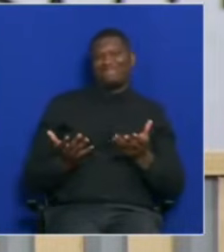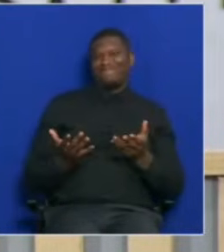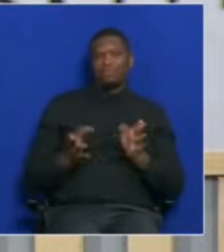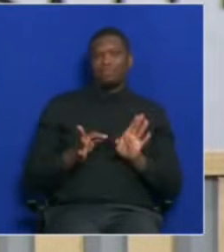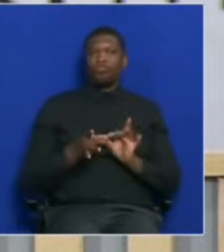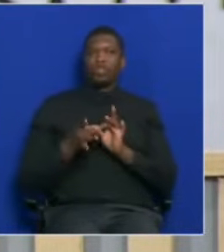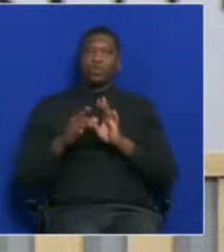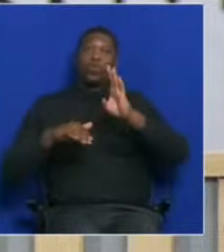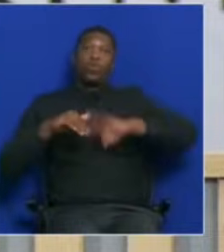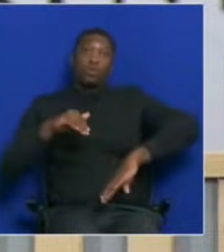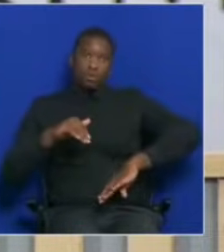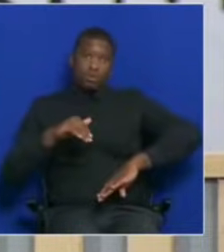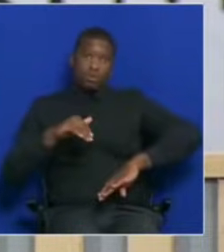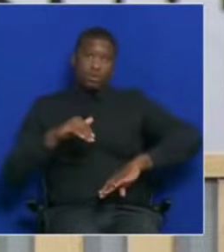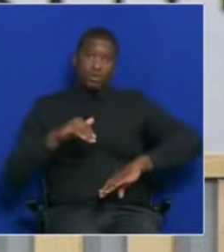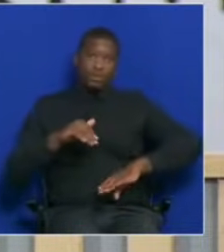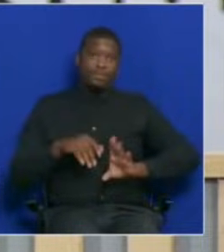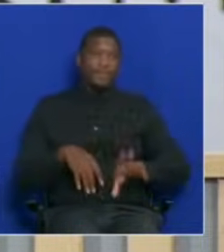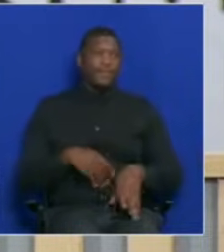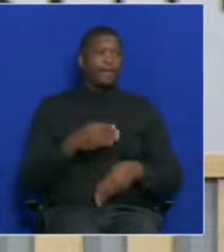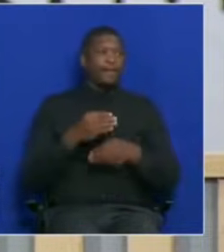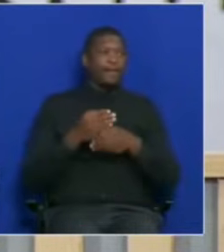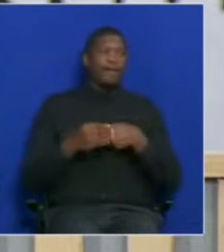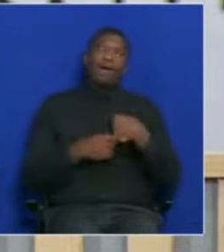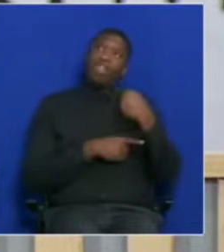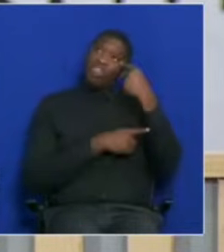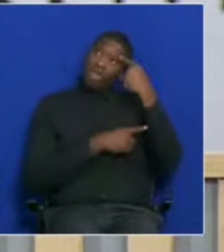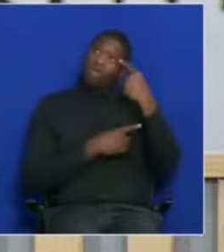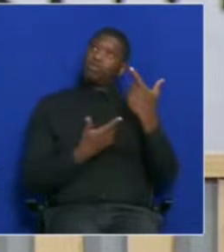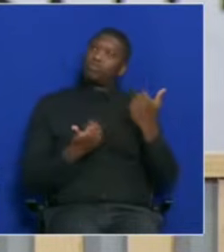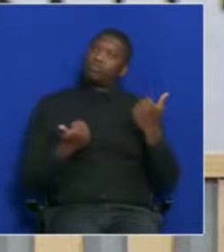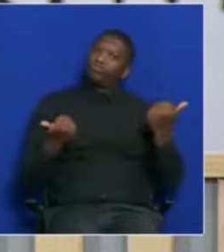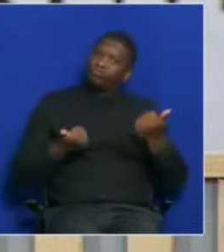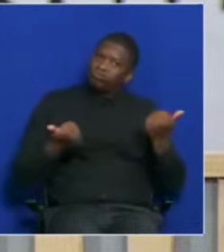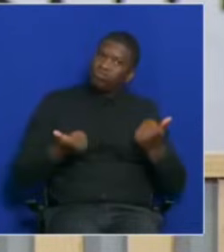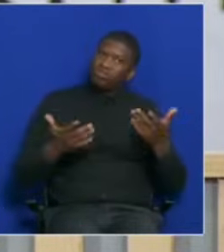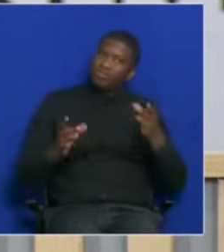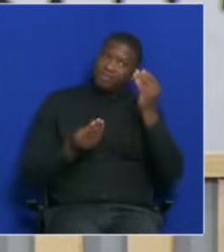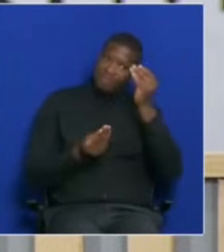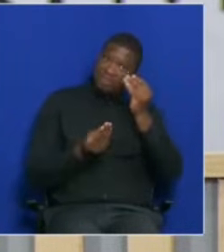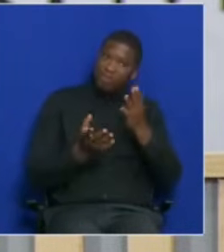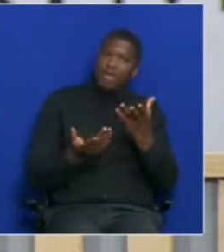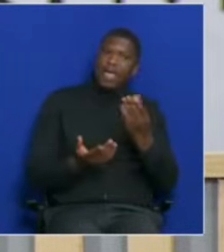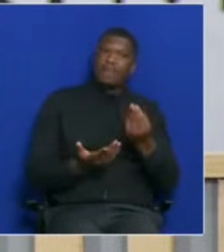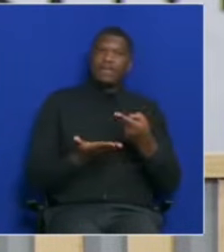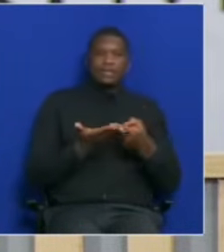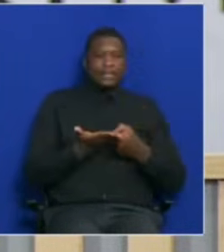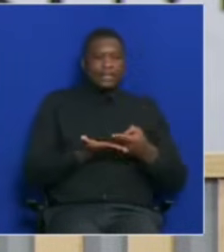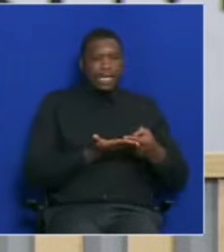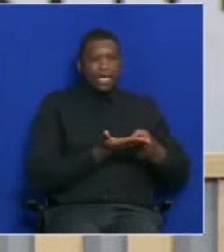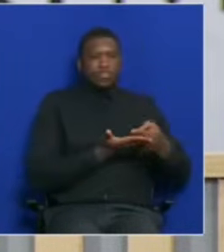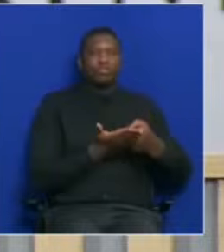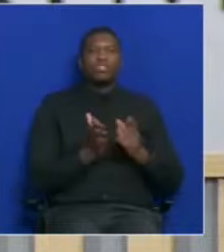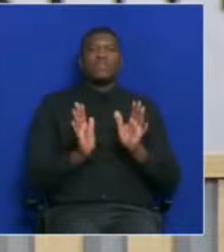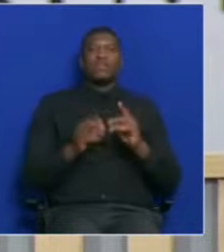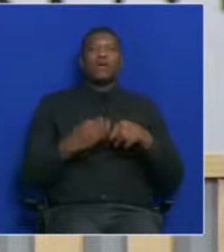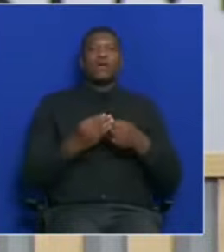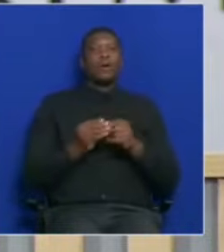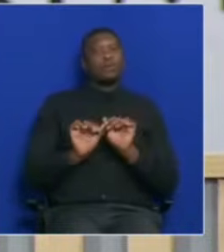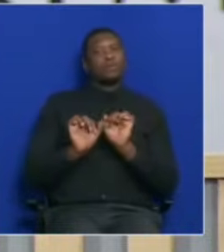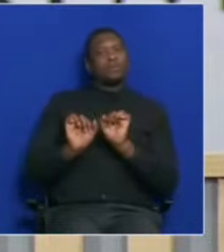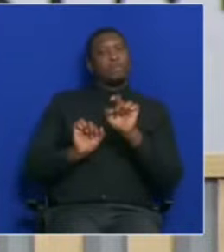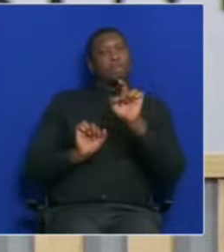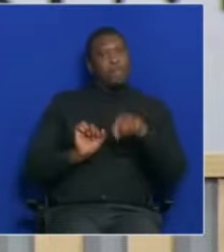And I think already, as I said, that there are discussions about it, that there must be an